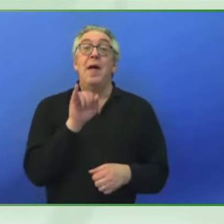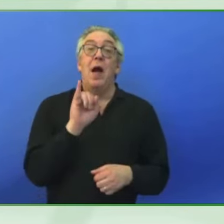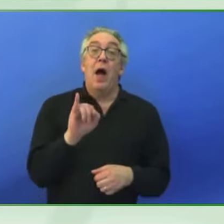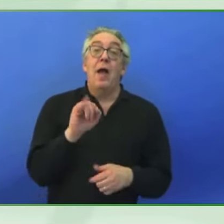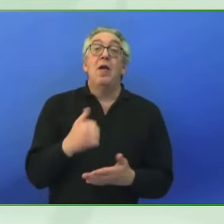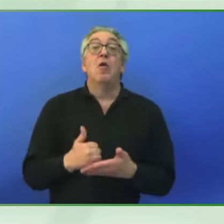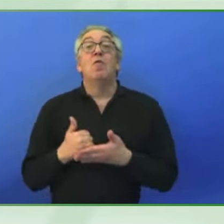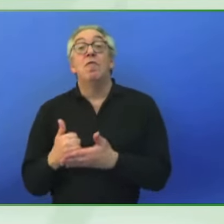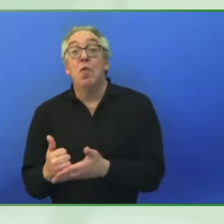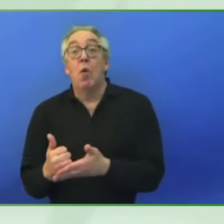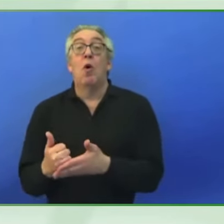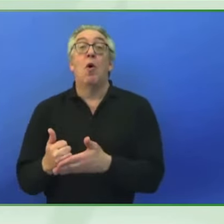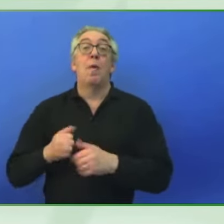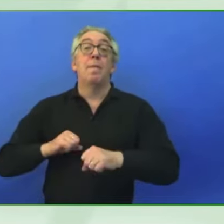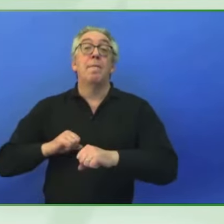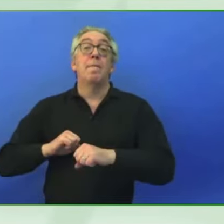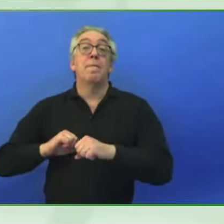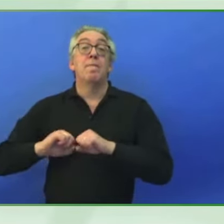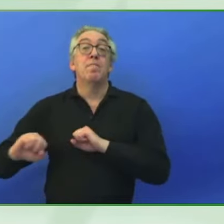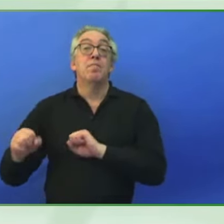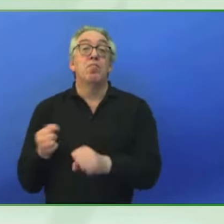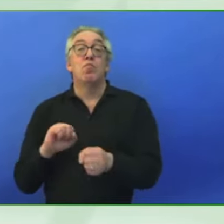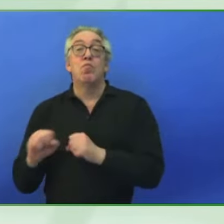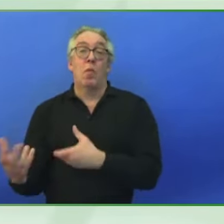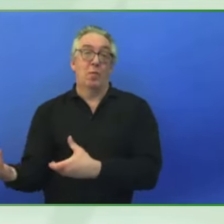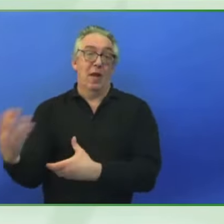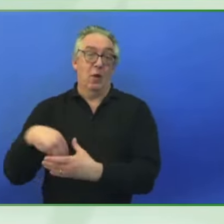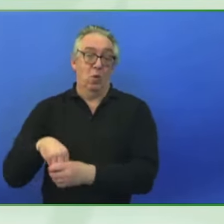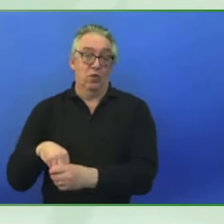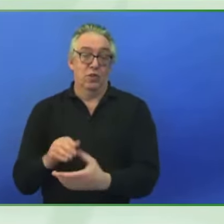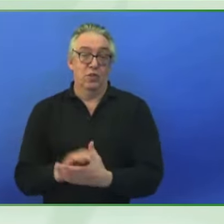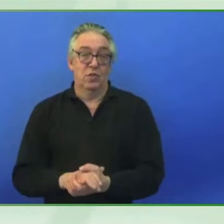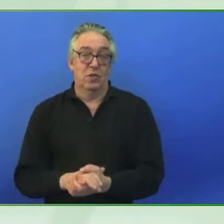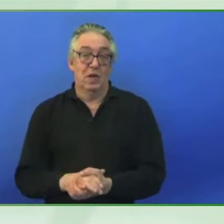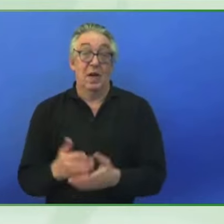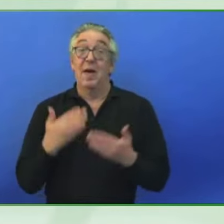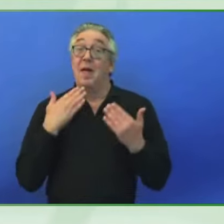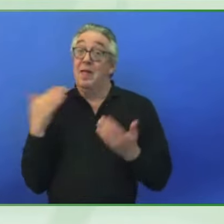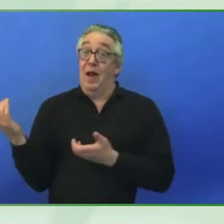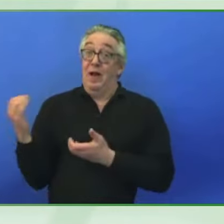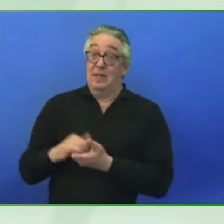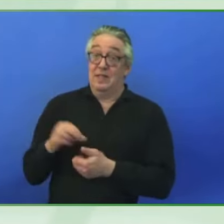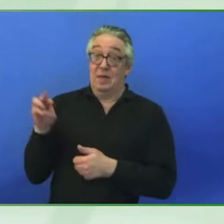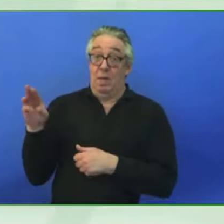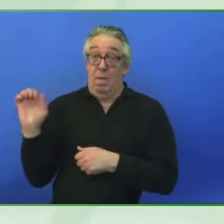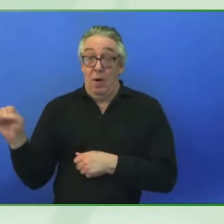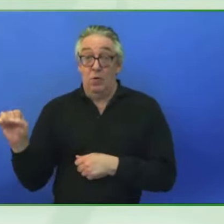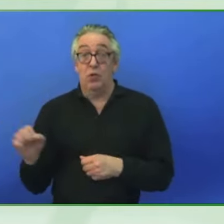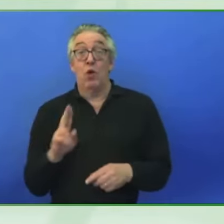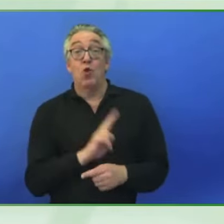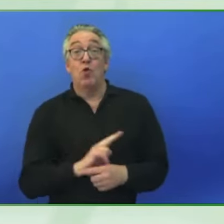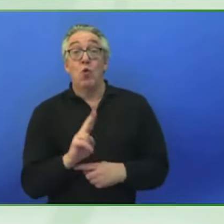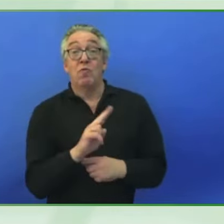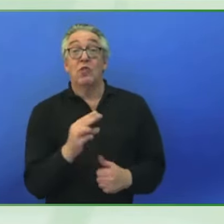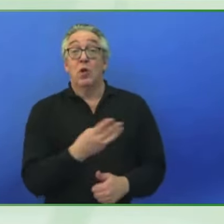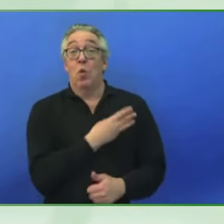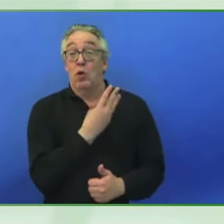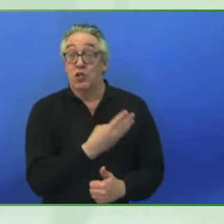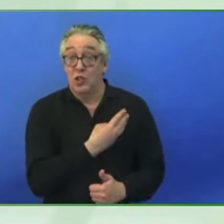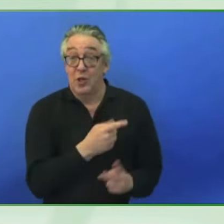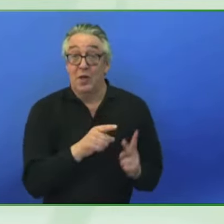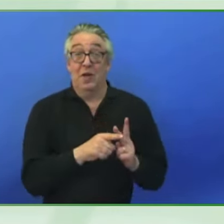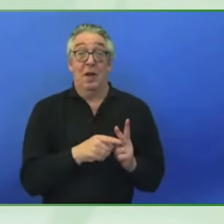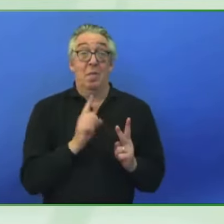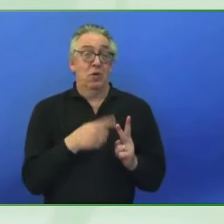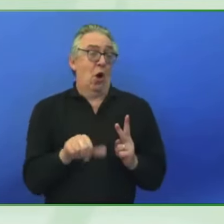changing that. Thanks to our partnerships with Microsoft and the University of Washington and the cities themselves, which you'll hear from all of them